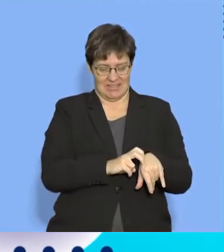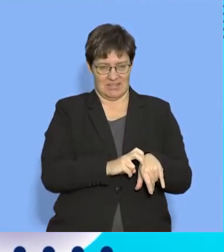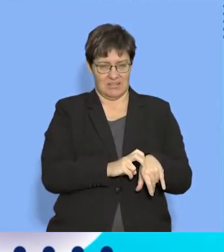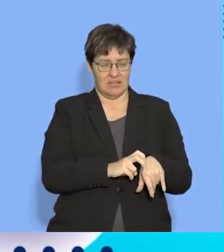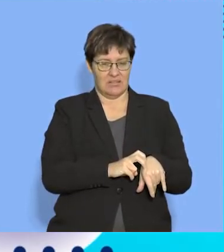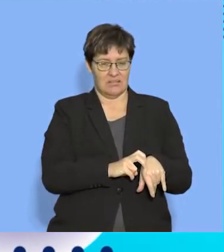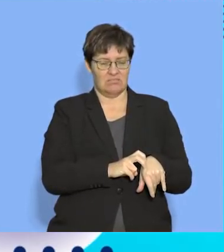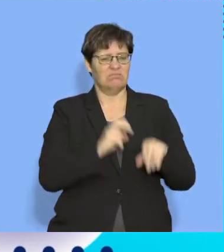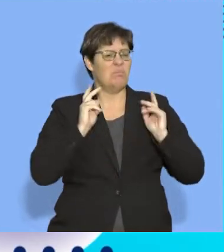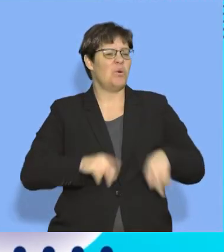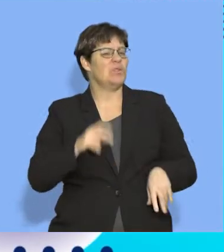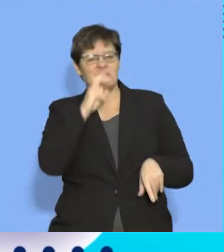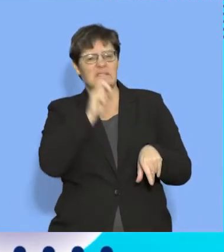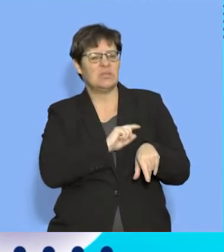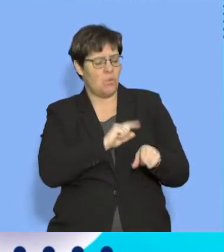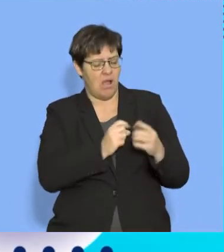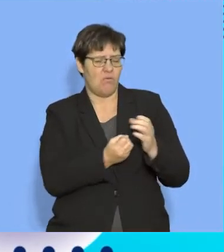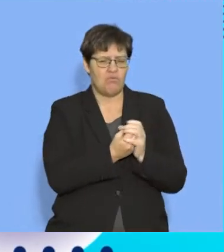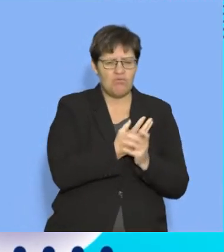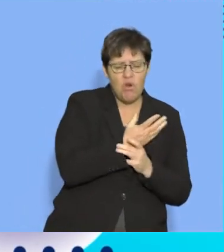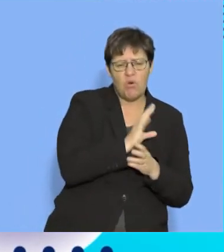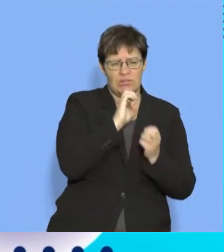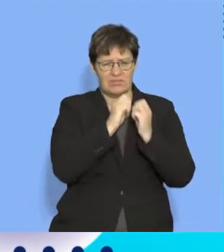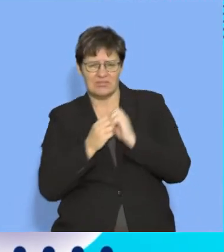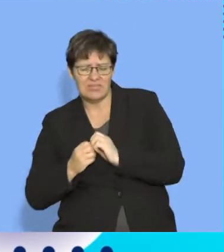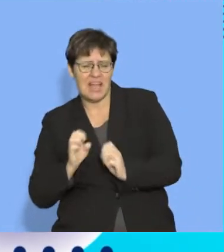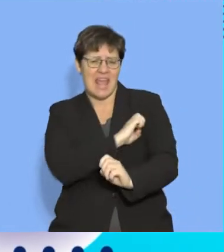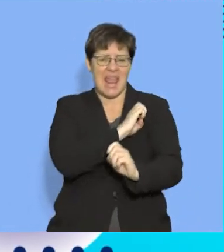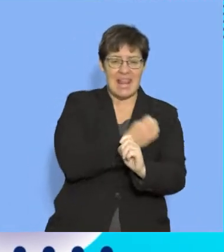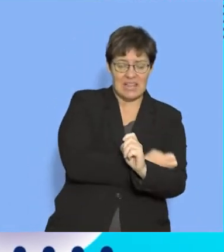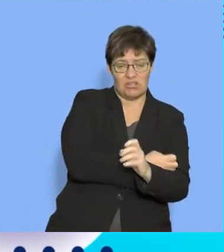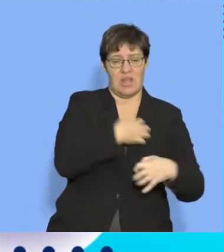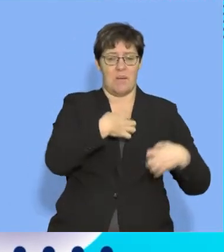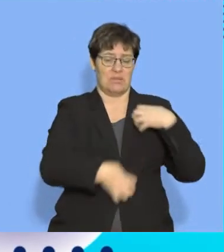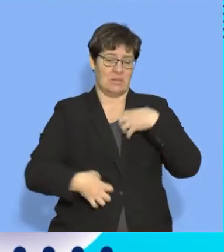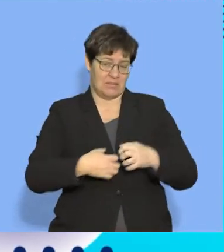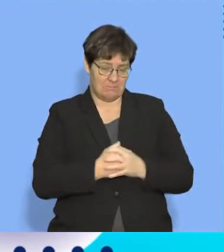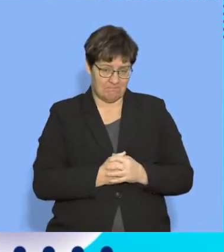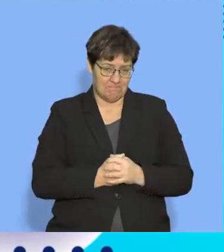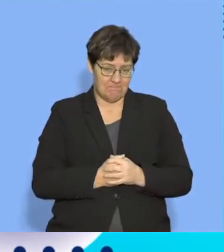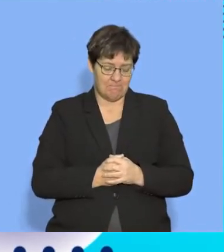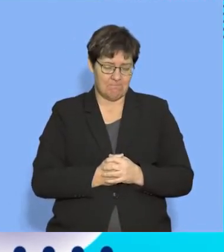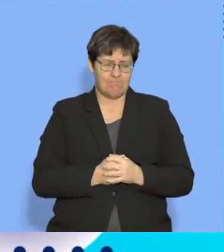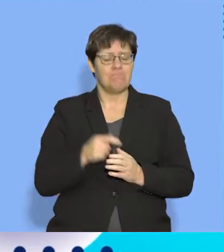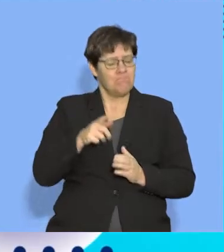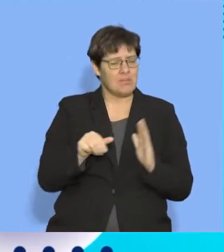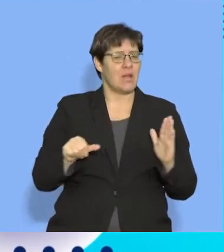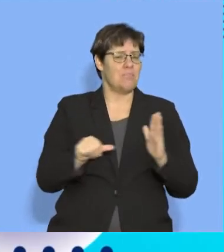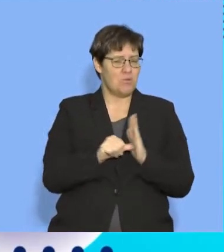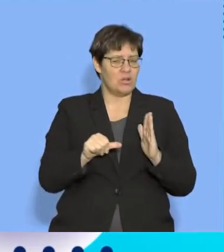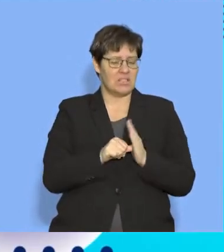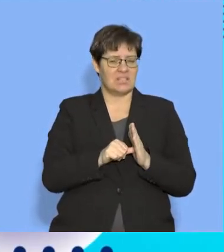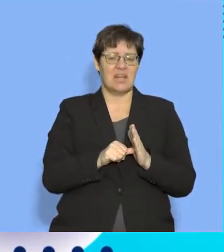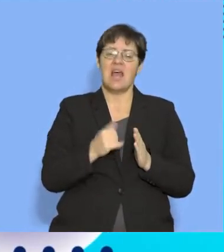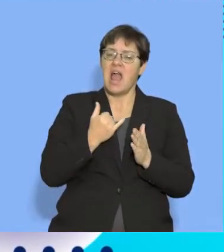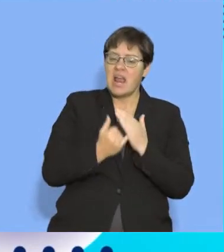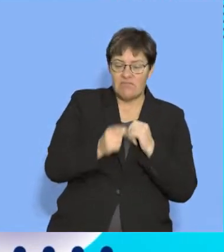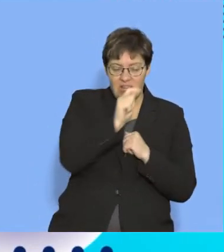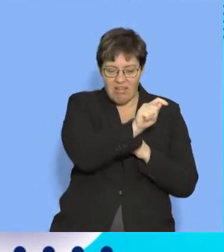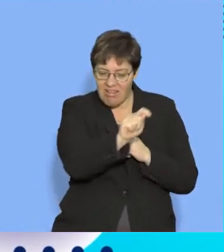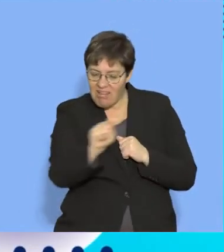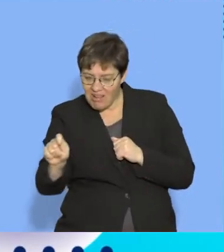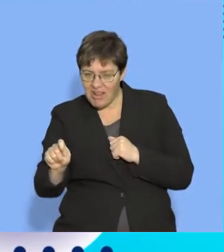purpose of growth, repair, energy, and metabolism. And so all of these are important in individuals being able to